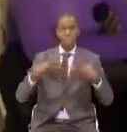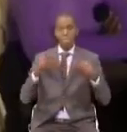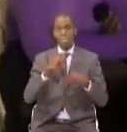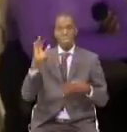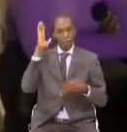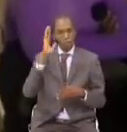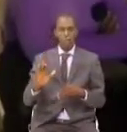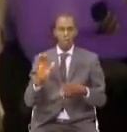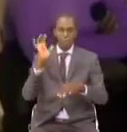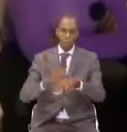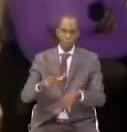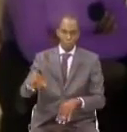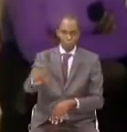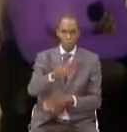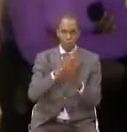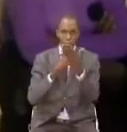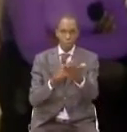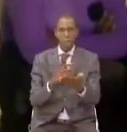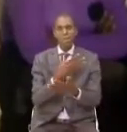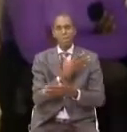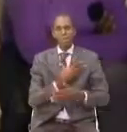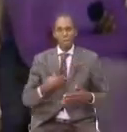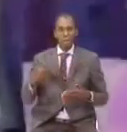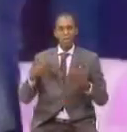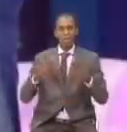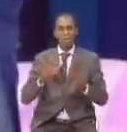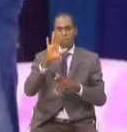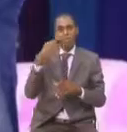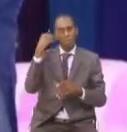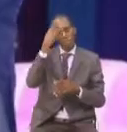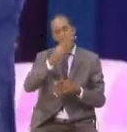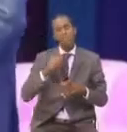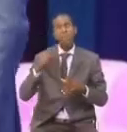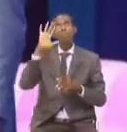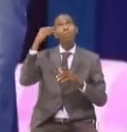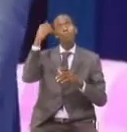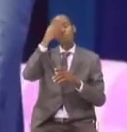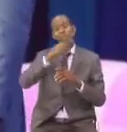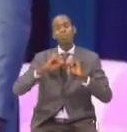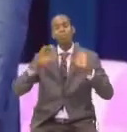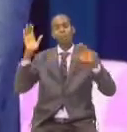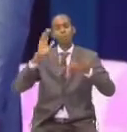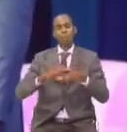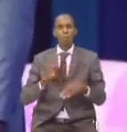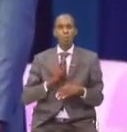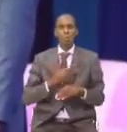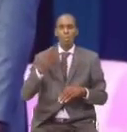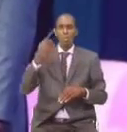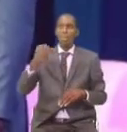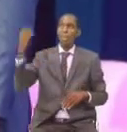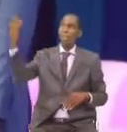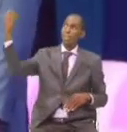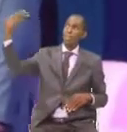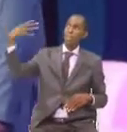will get to you there. And let your face shine upon us. The light coming from